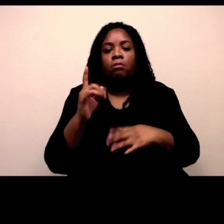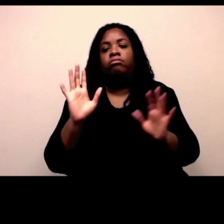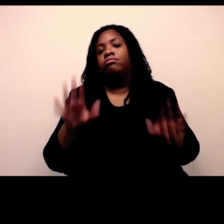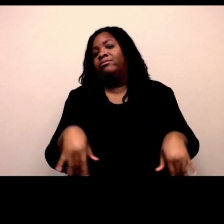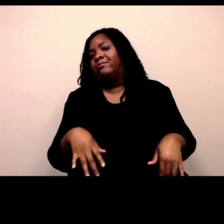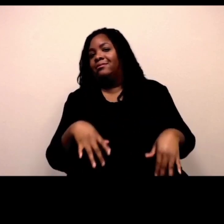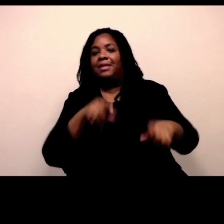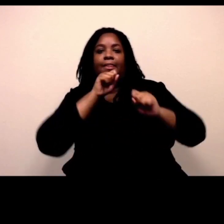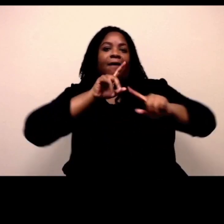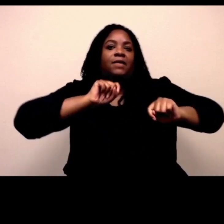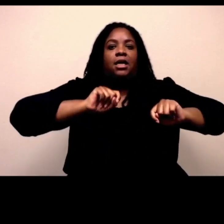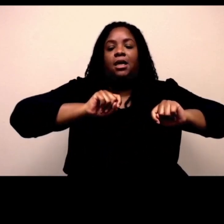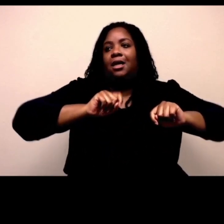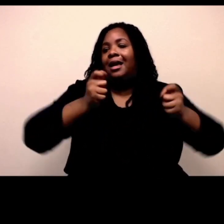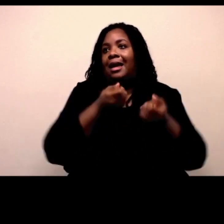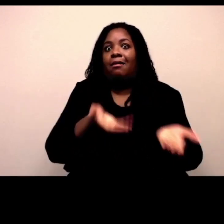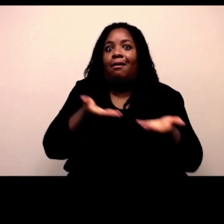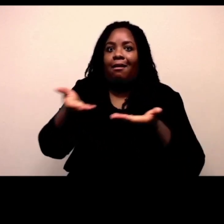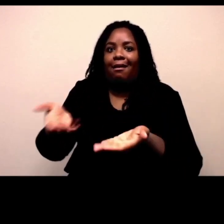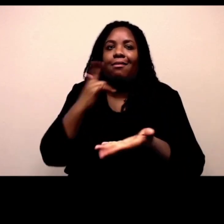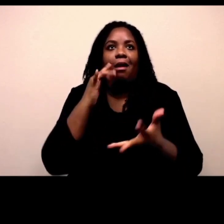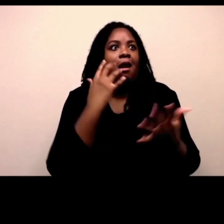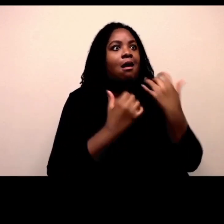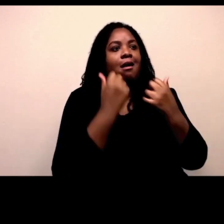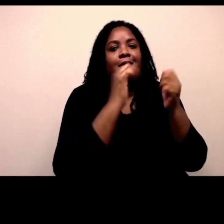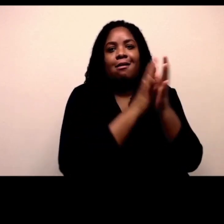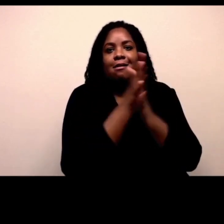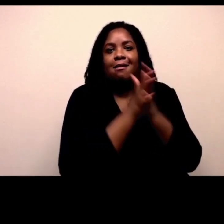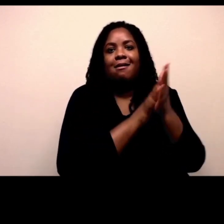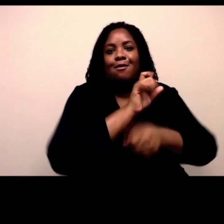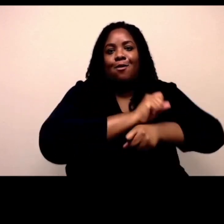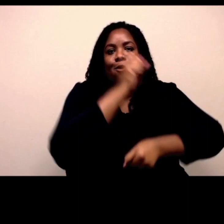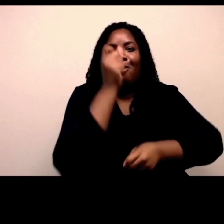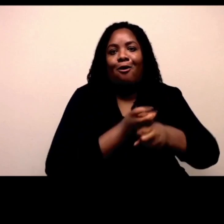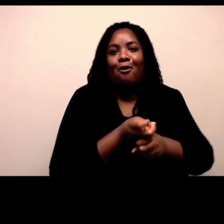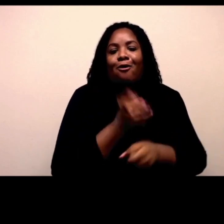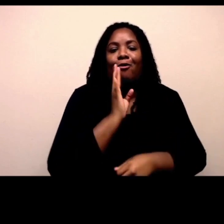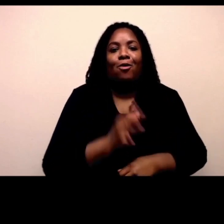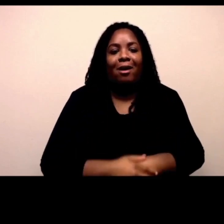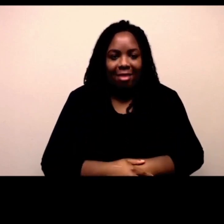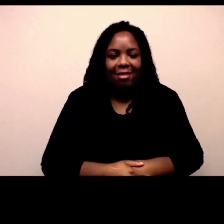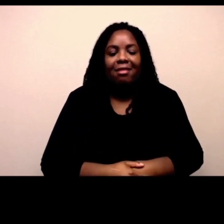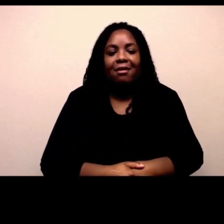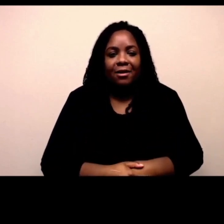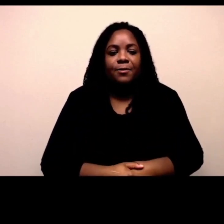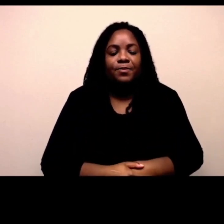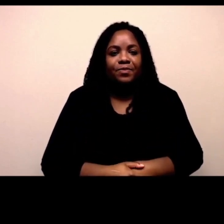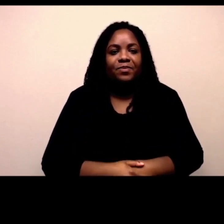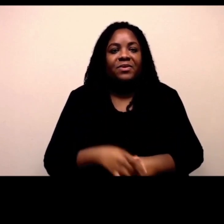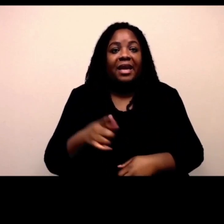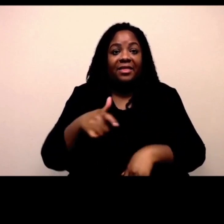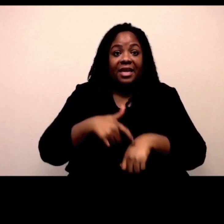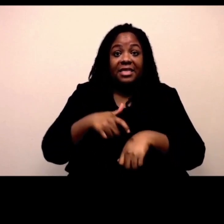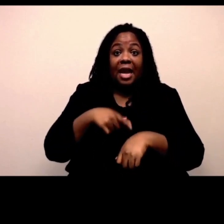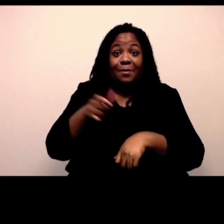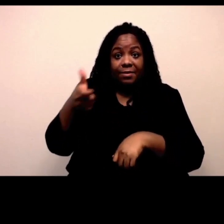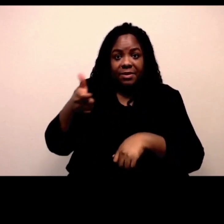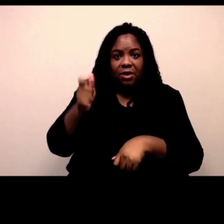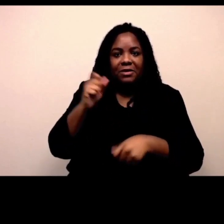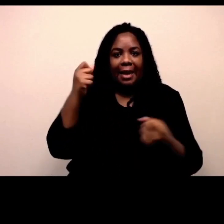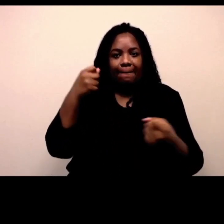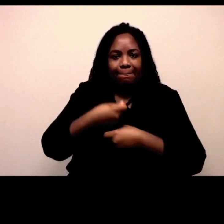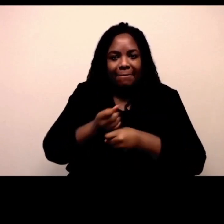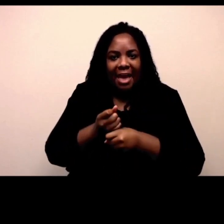put anything in front of them. They're going to do it. They're going to work hard. And then at a certain point, you can have them start creating